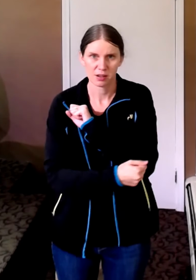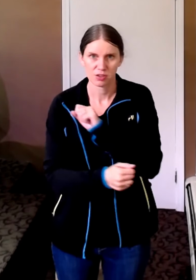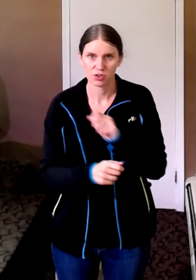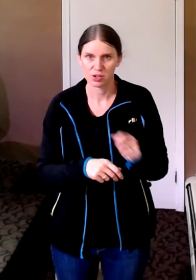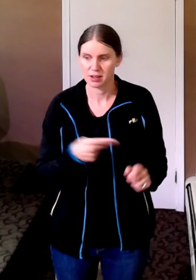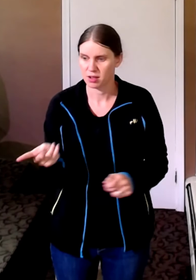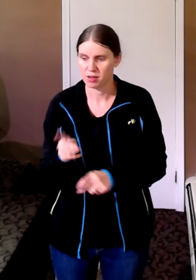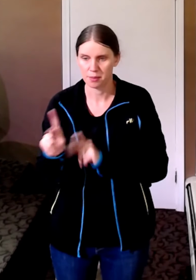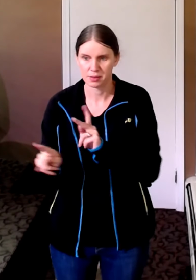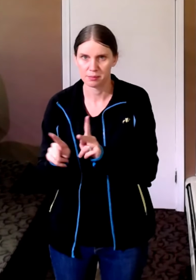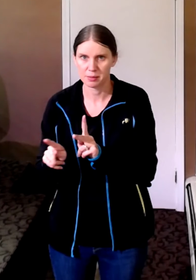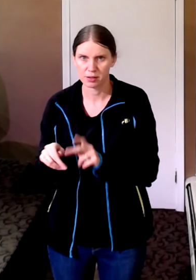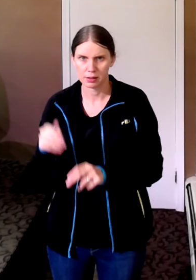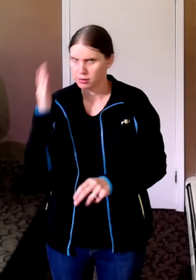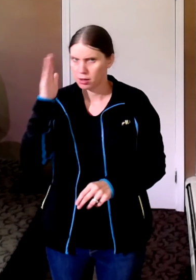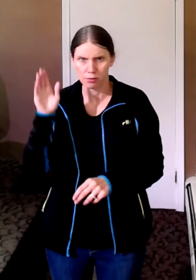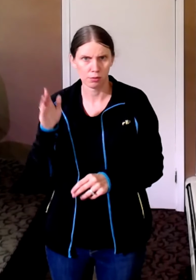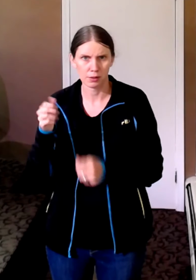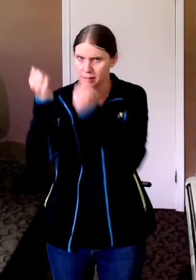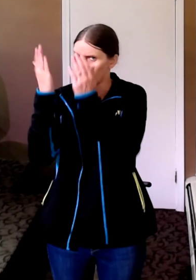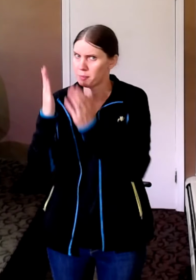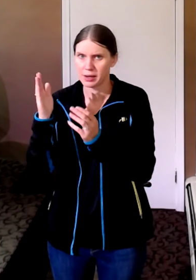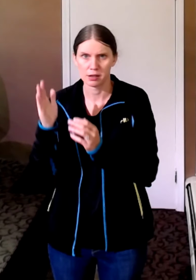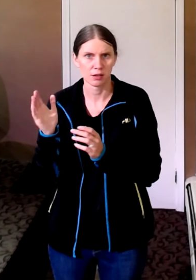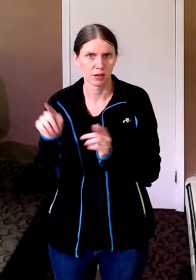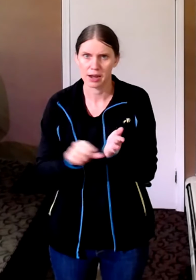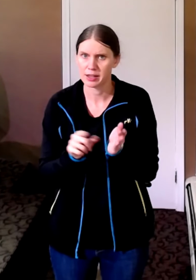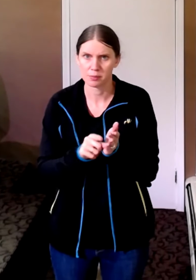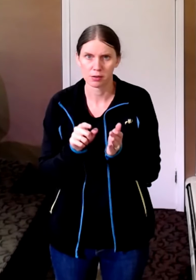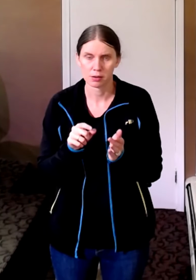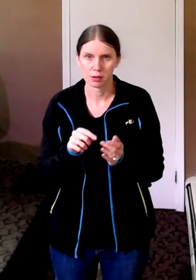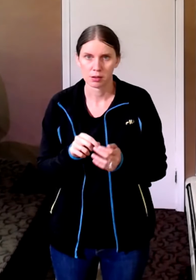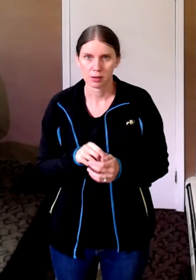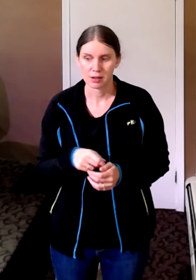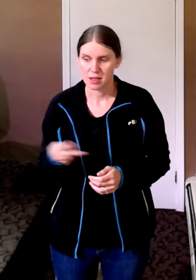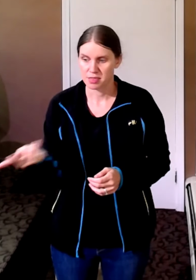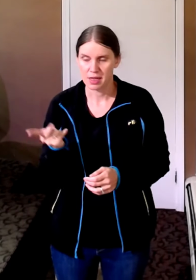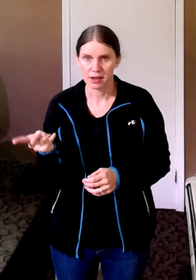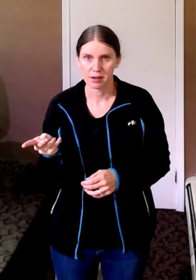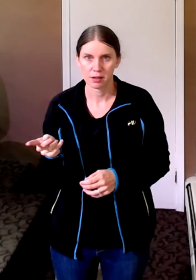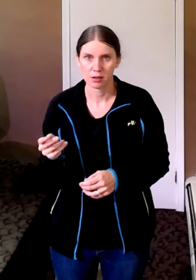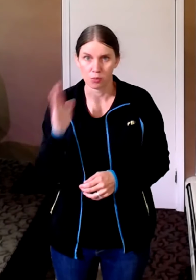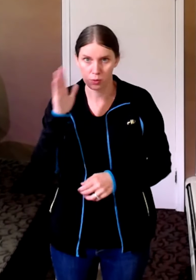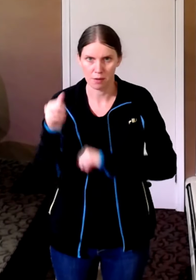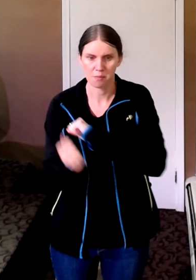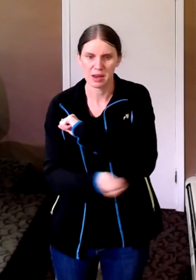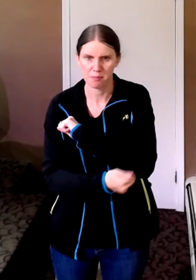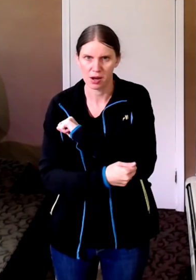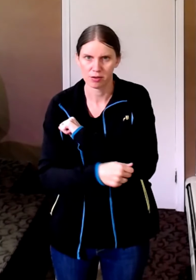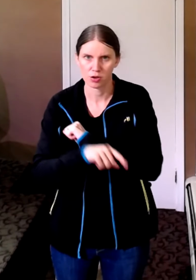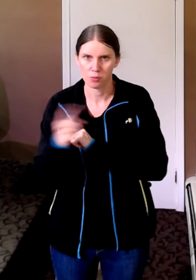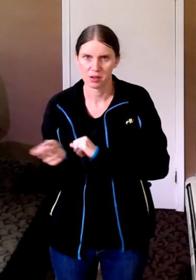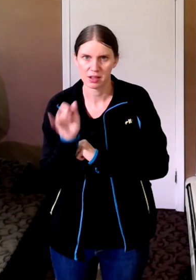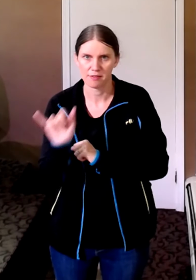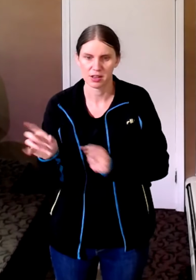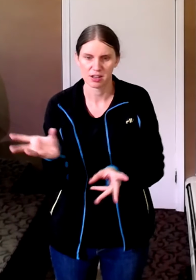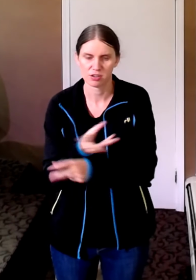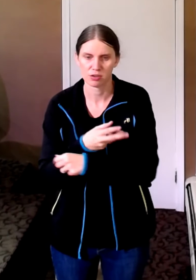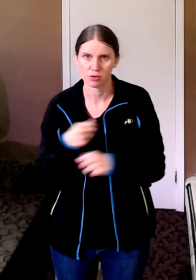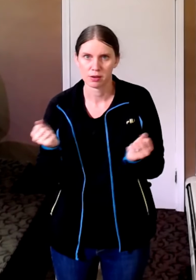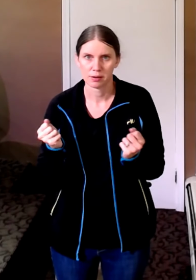not God and that obey not the gospel of our Lord Jesus Christ, who shall be punished with everlasting